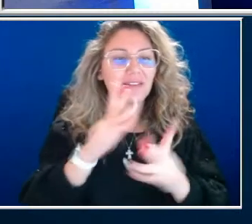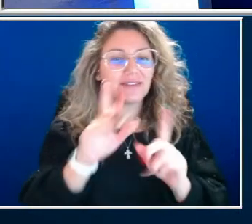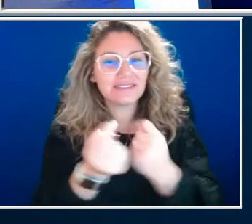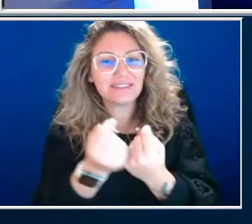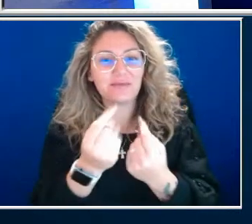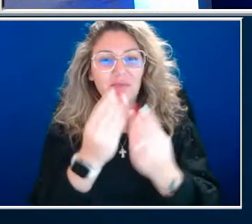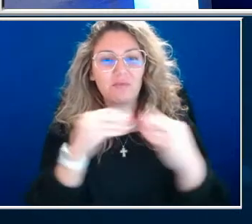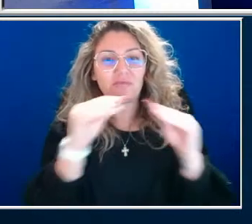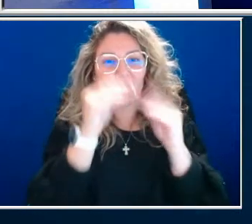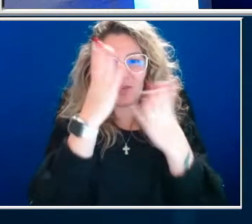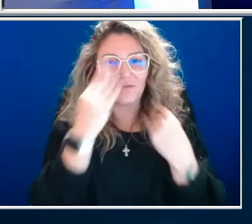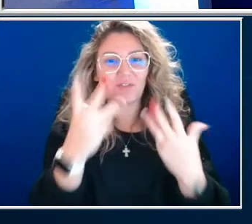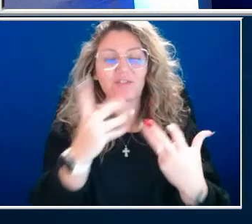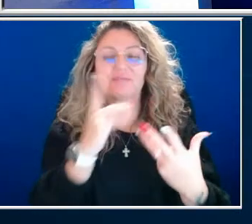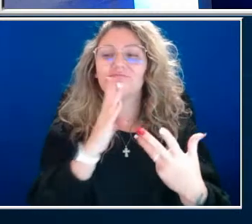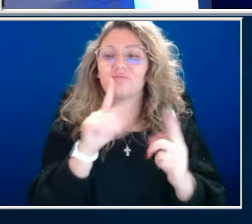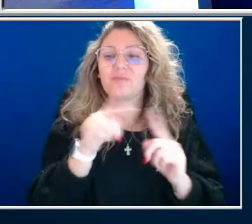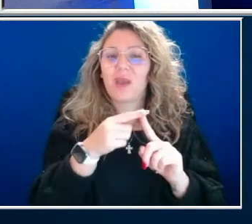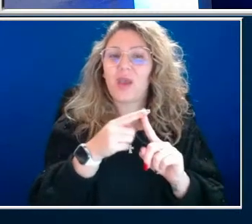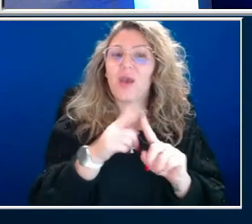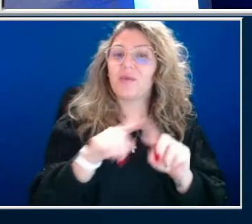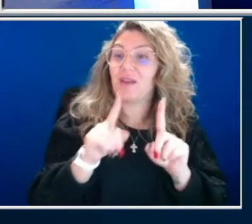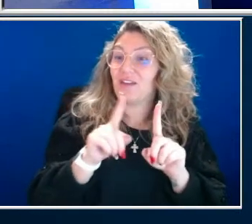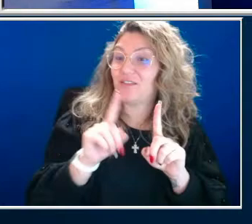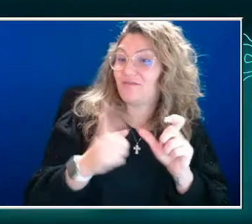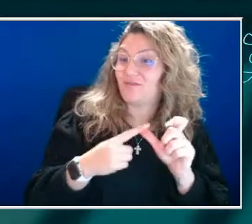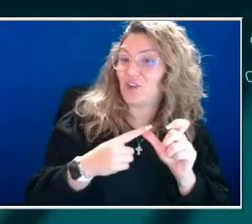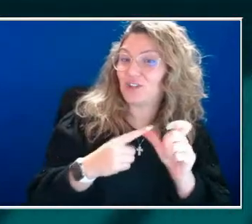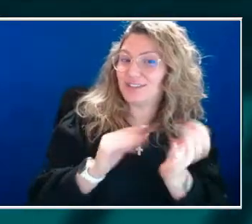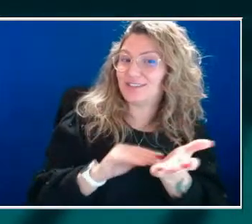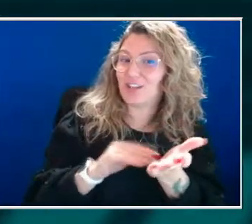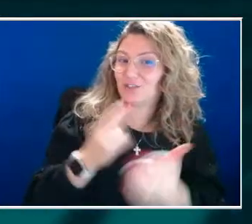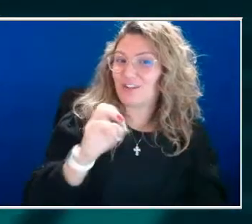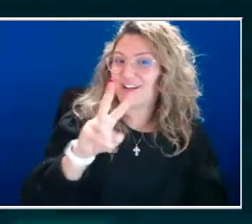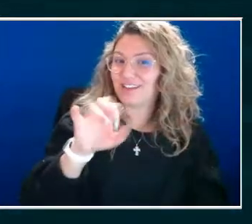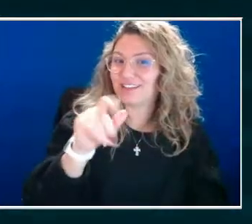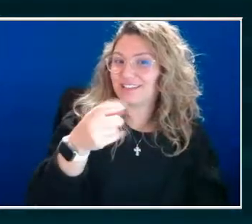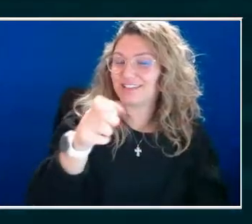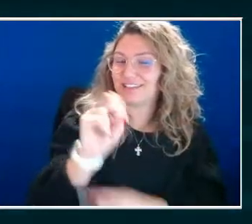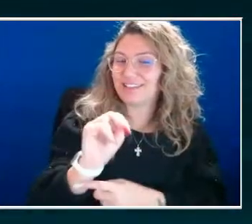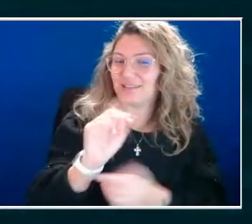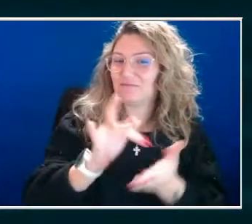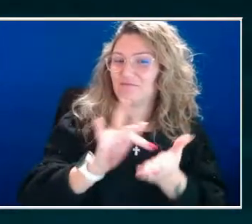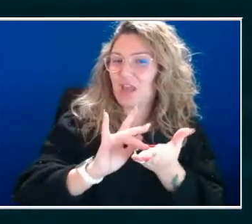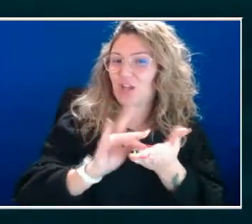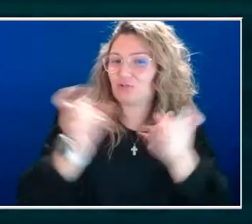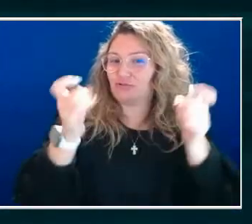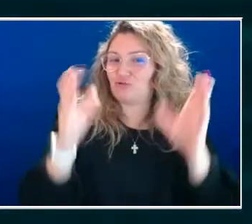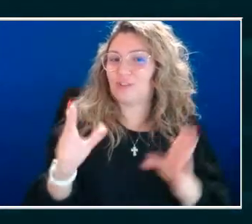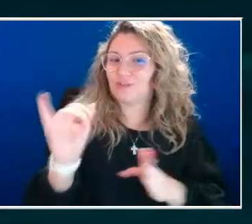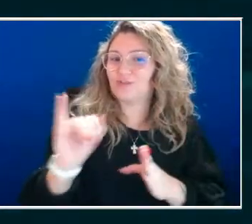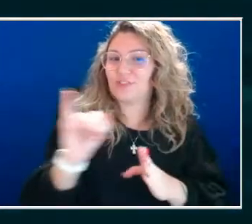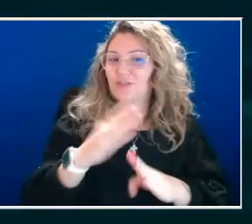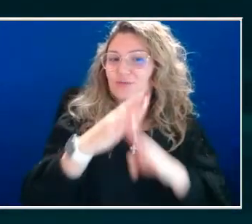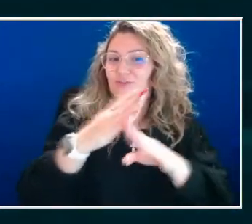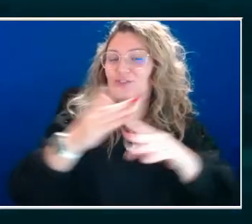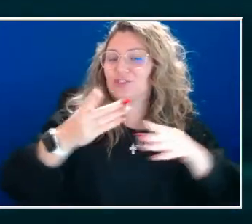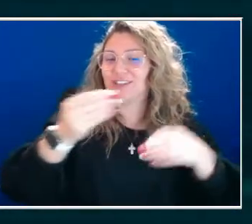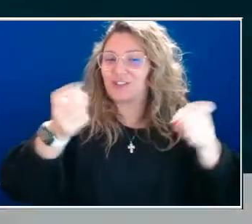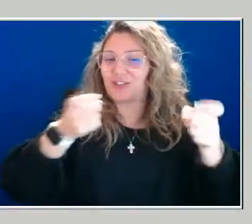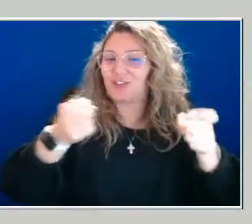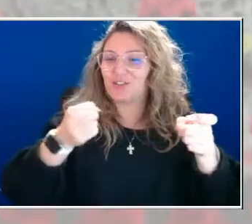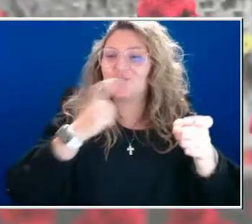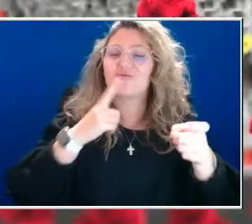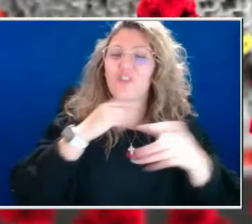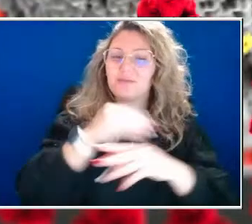I want to take a quick check-in with Dr. Dana Hawkinson, Medical Director of Infection Prevention and Control, joining us virtually this morning